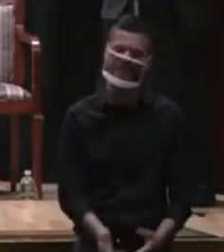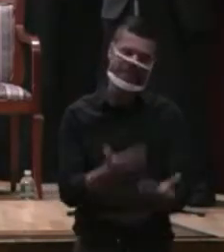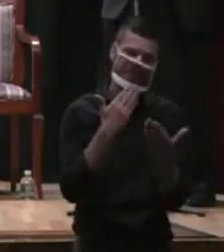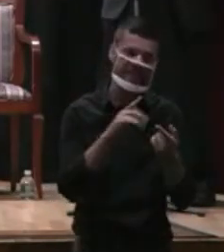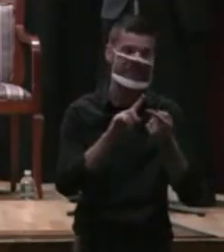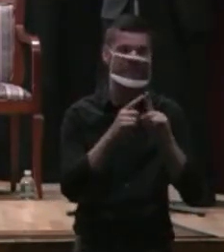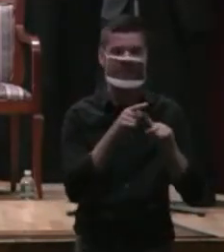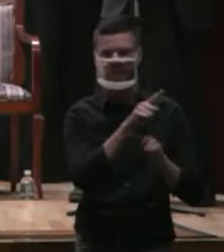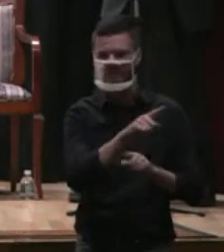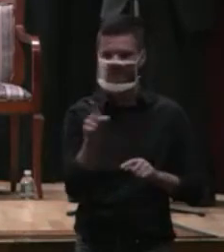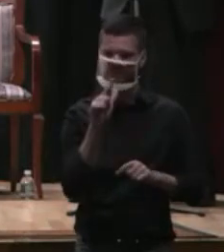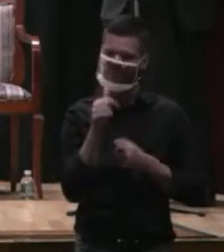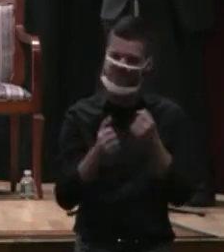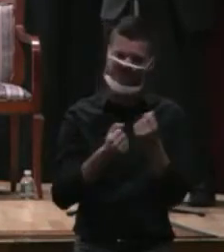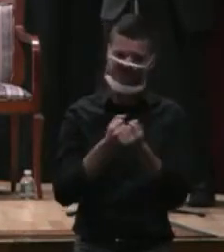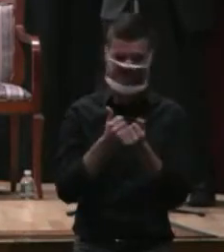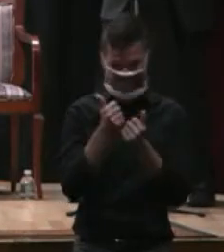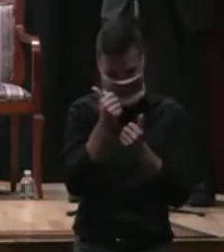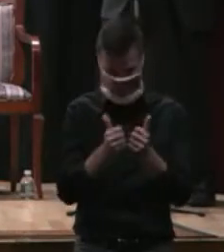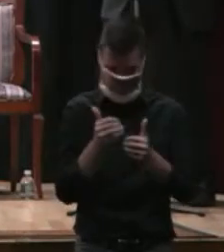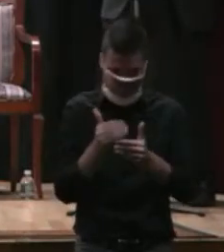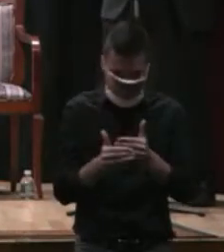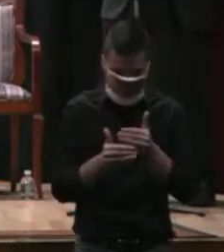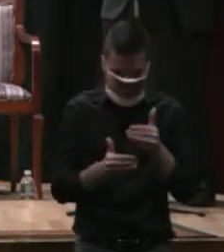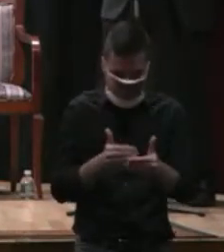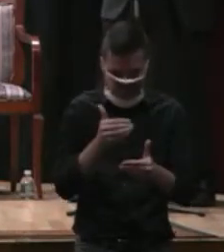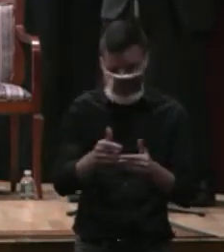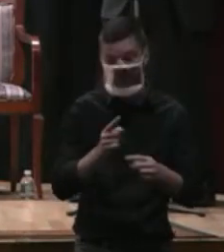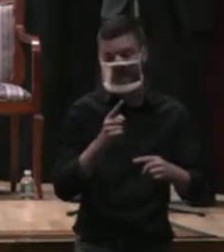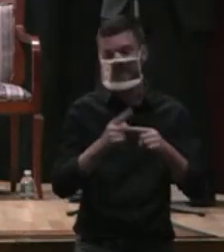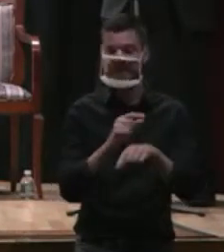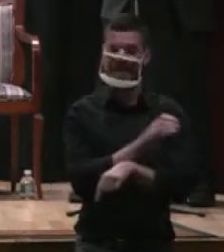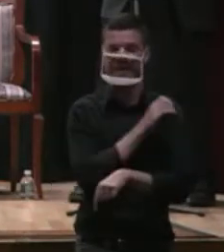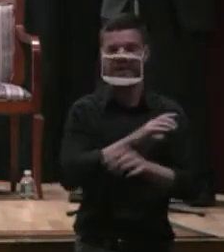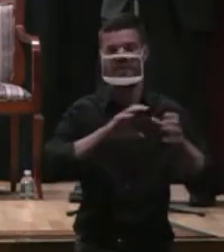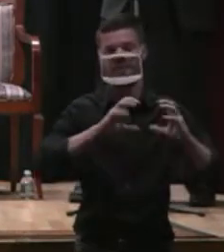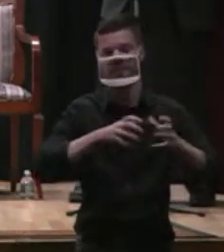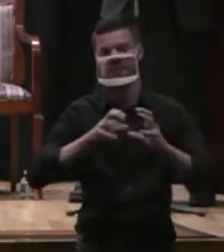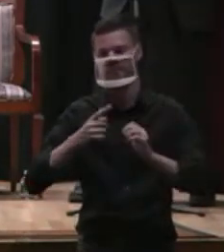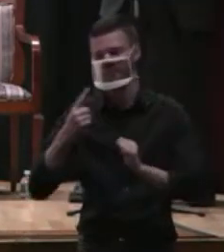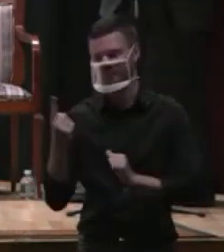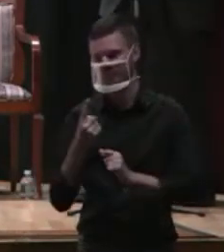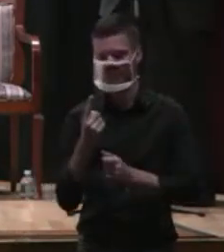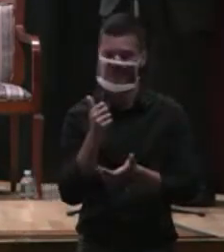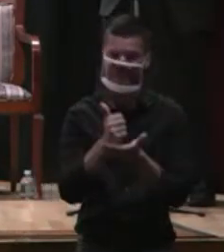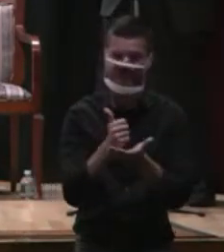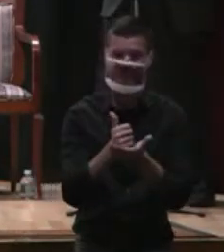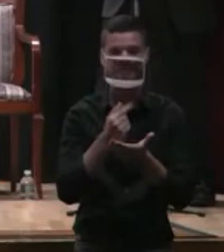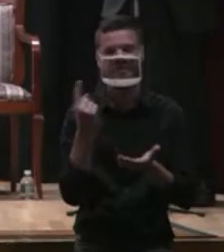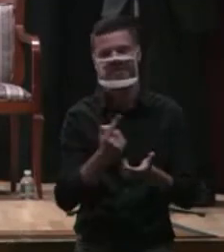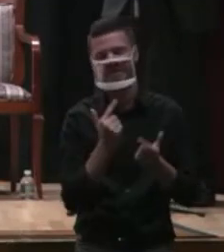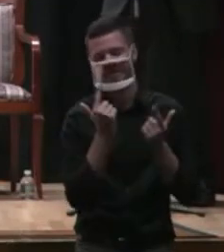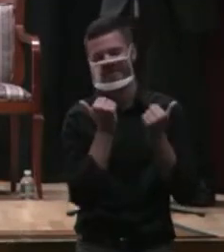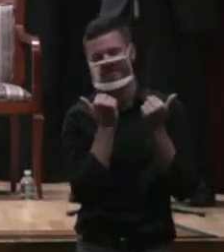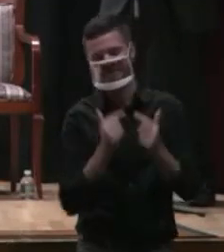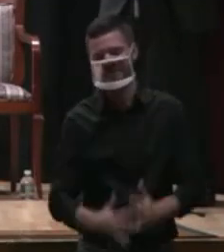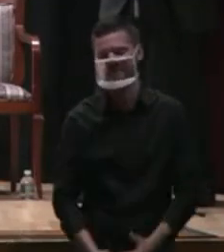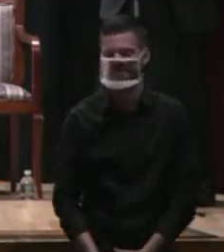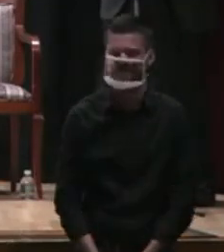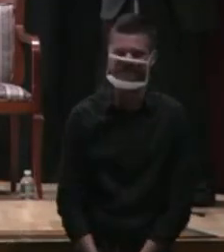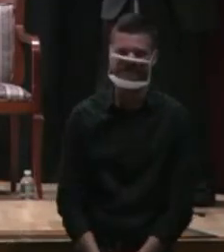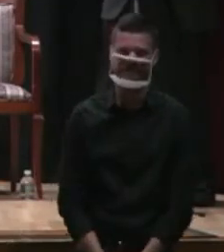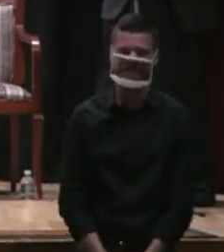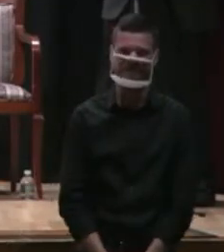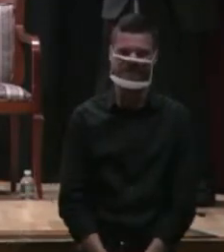for being there every step of the way, as well as her clinical groups for all the help and laughter they have provided.